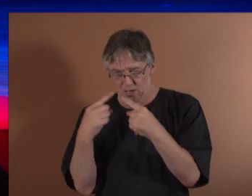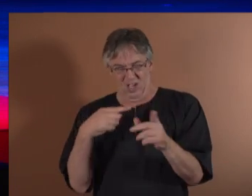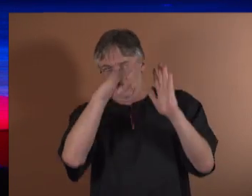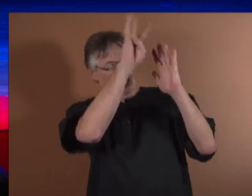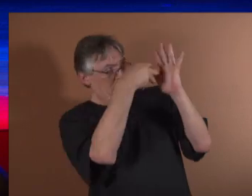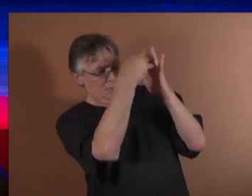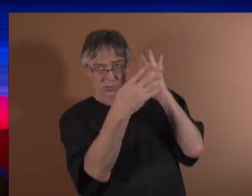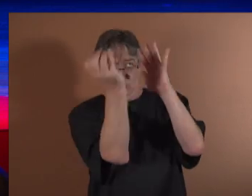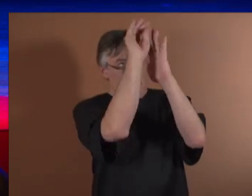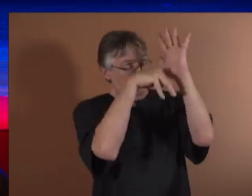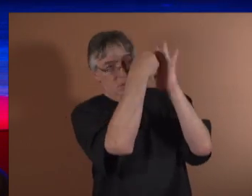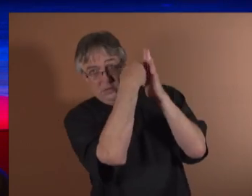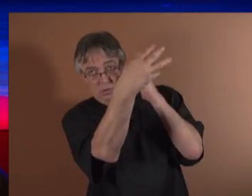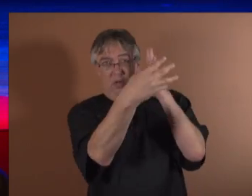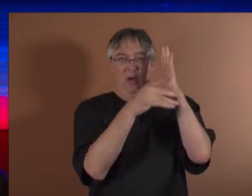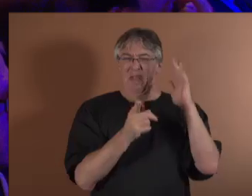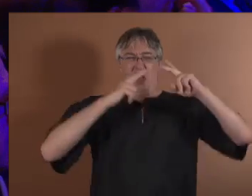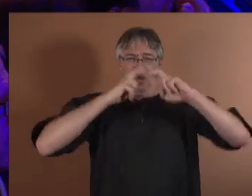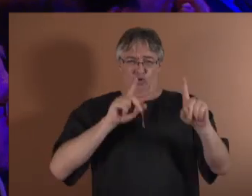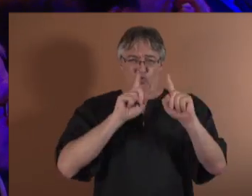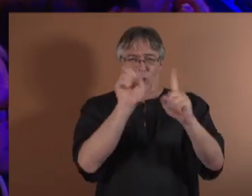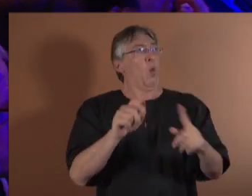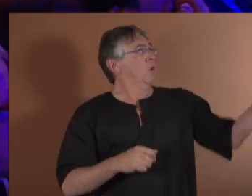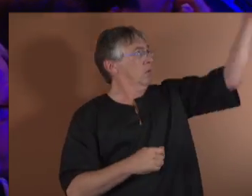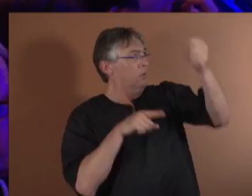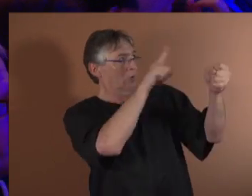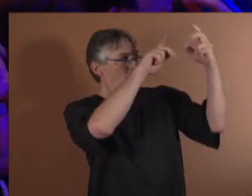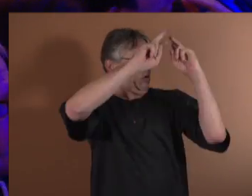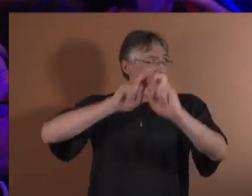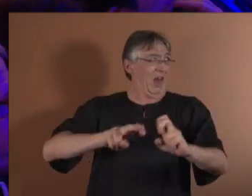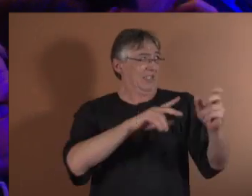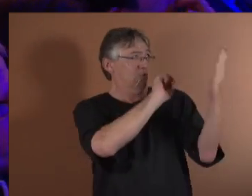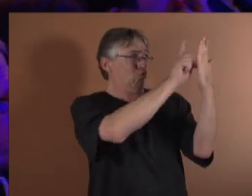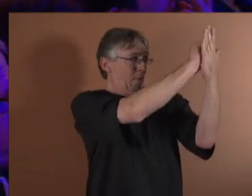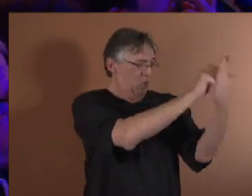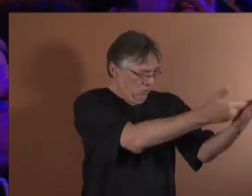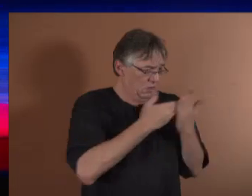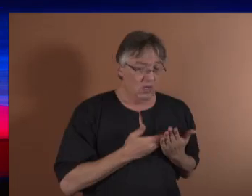and, analytical reports sprouting spontaneously out of closed offices.